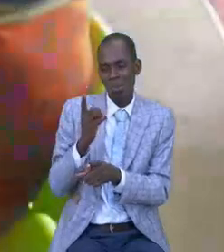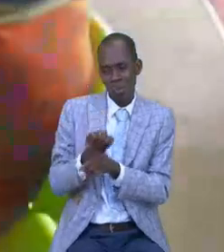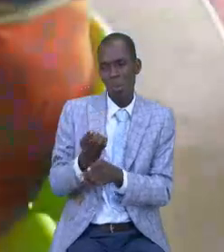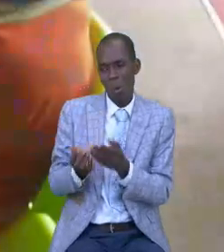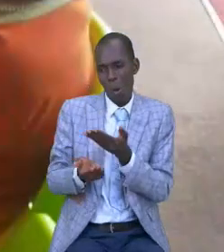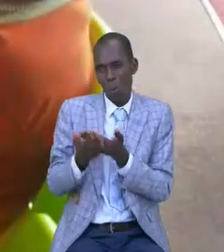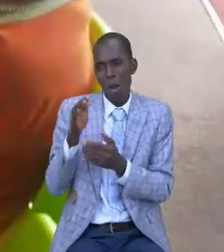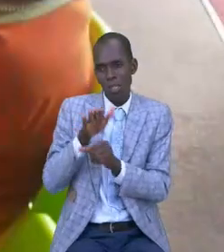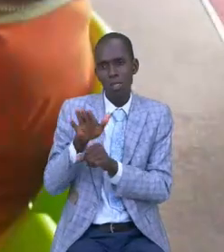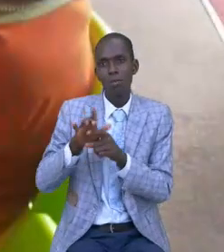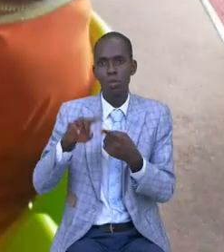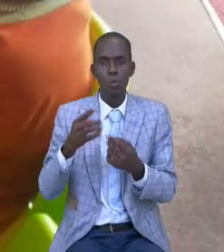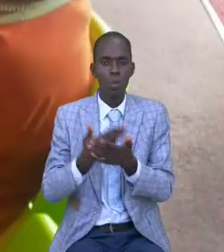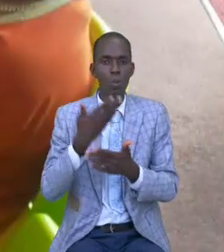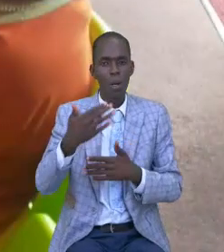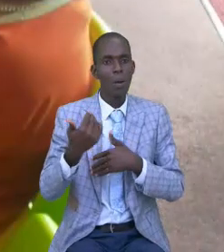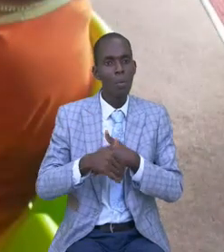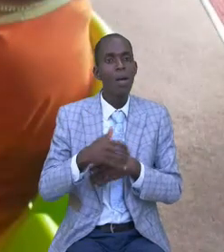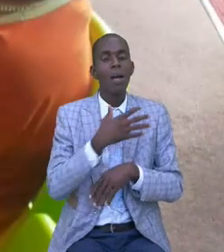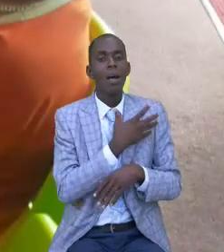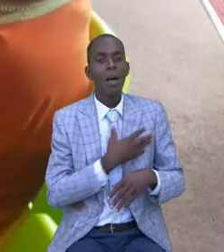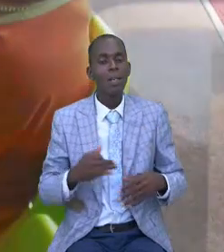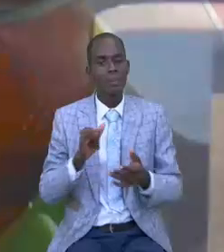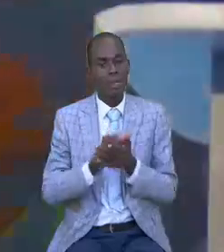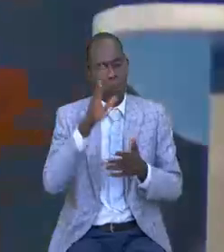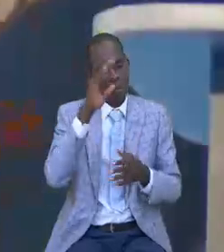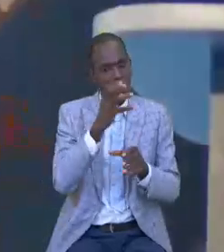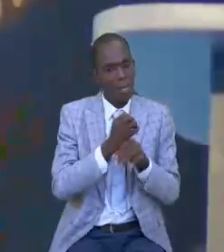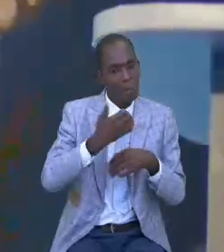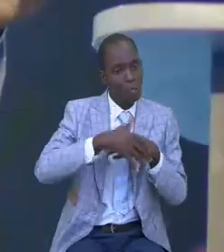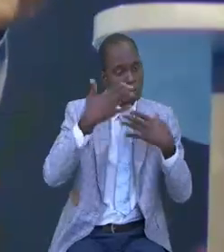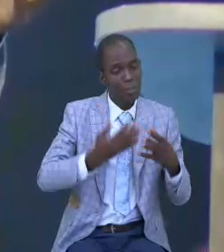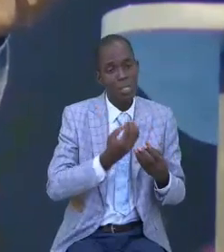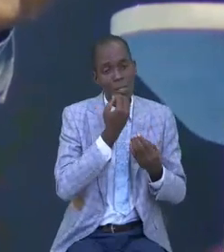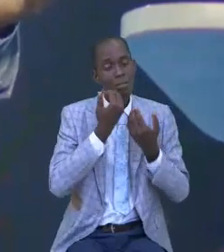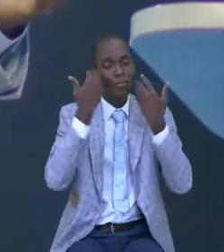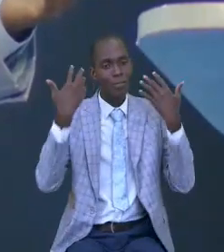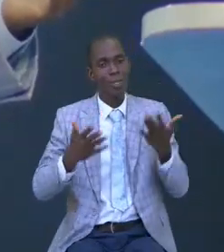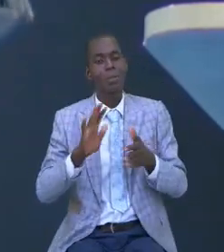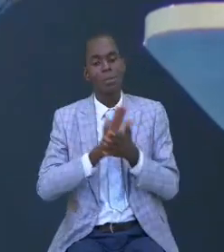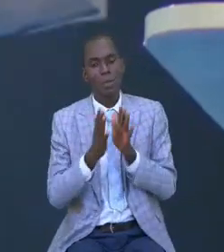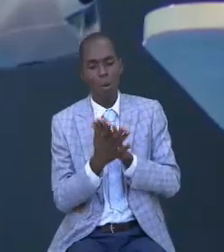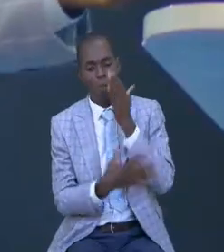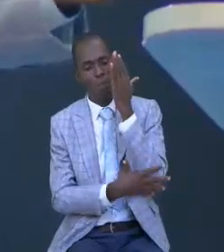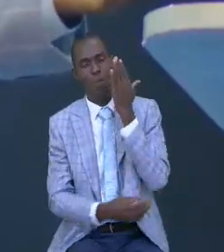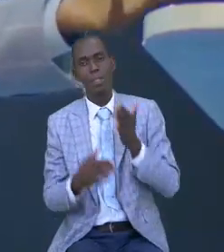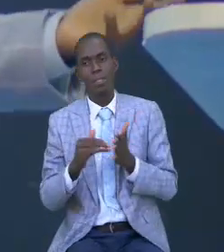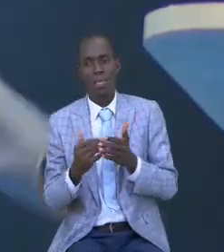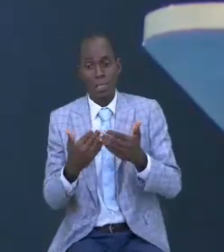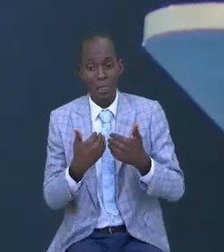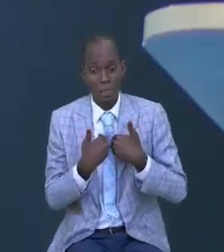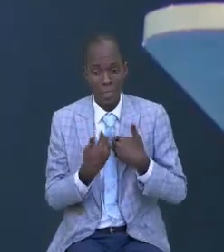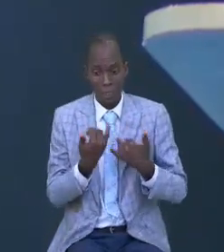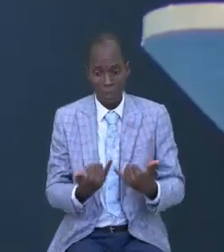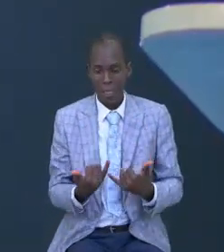of bread. And after that, he's poor again. He possesses, then he becomes poor. He has, then he